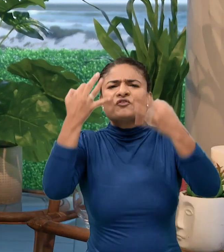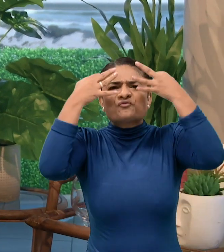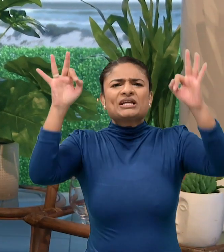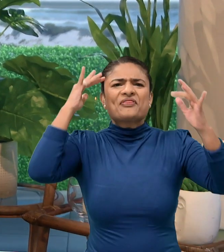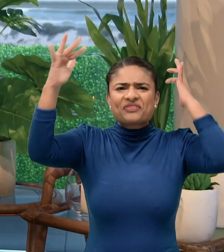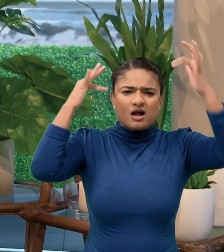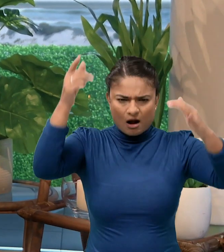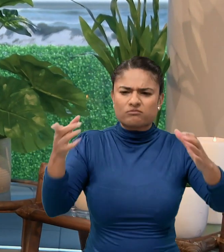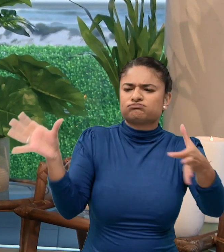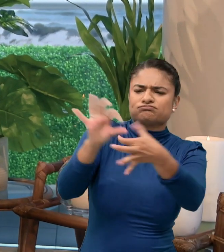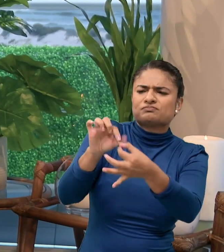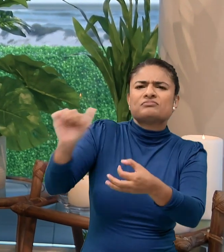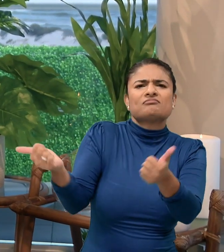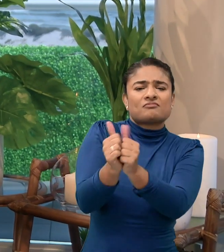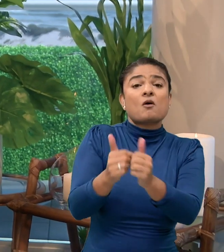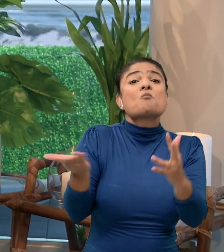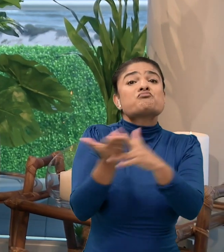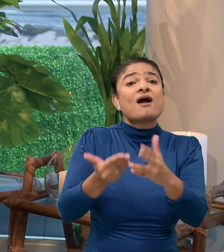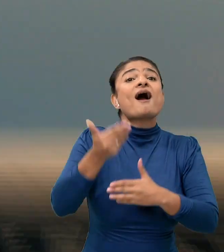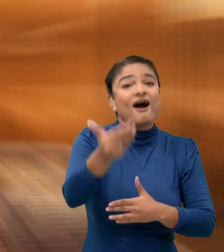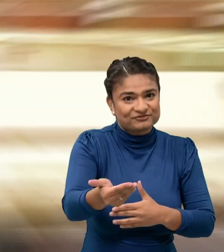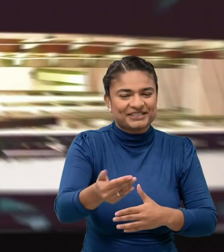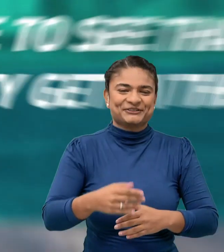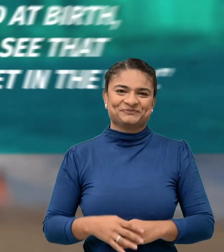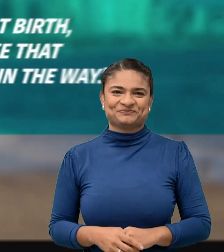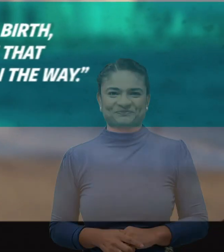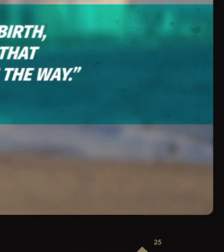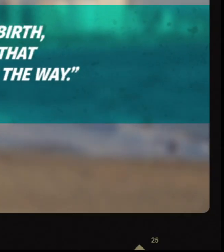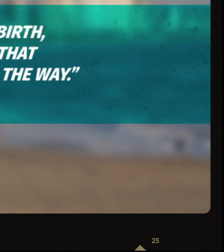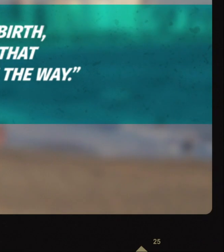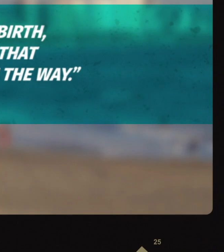partner of Free Thinkers. Alles dit net na die advertensie.